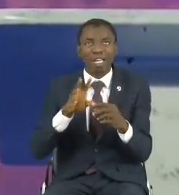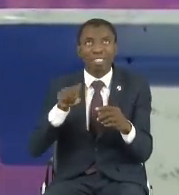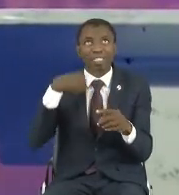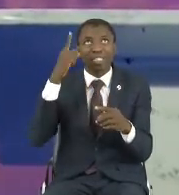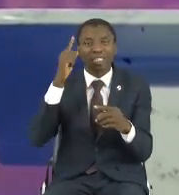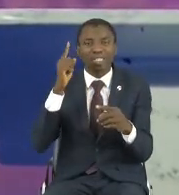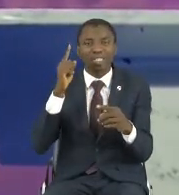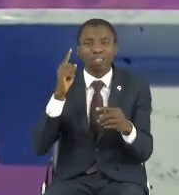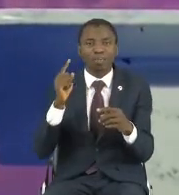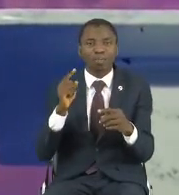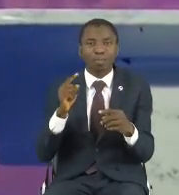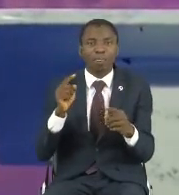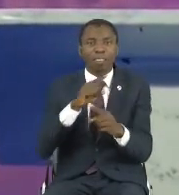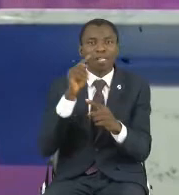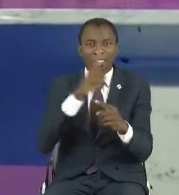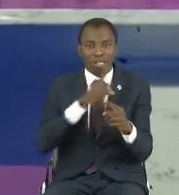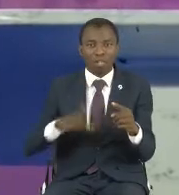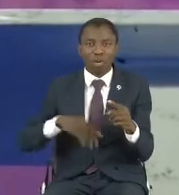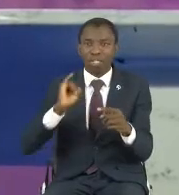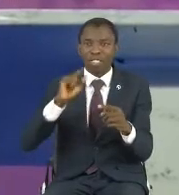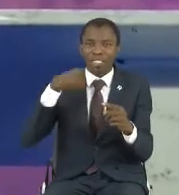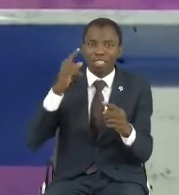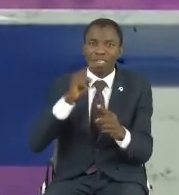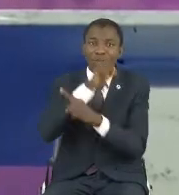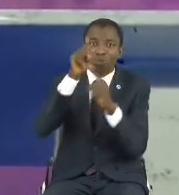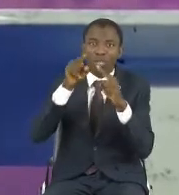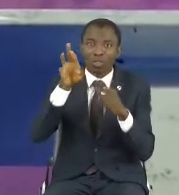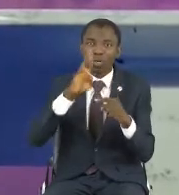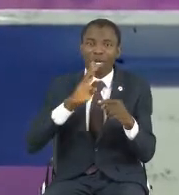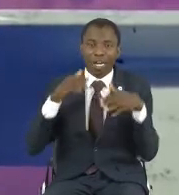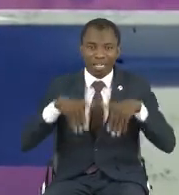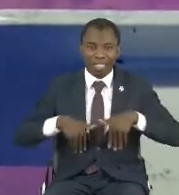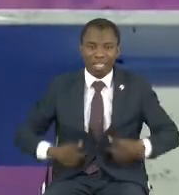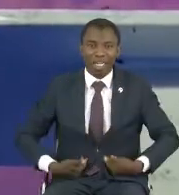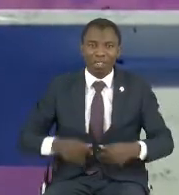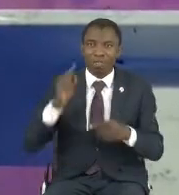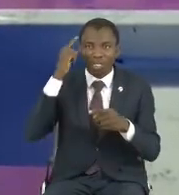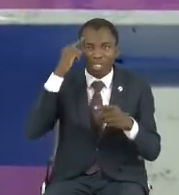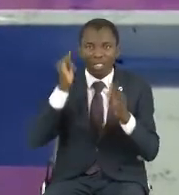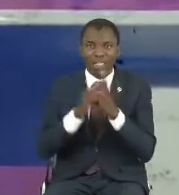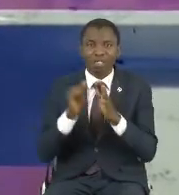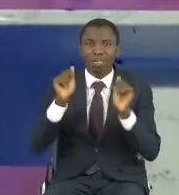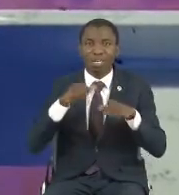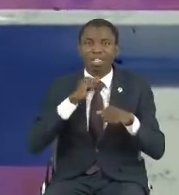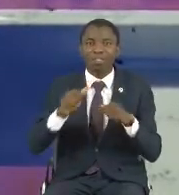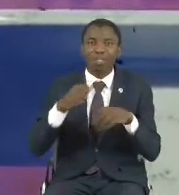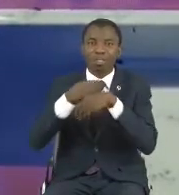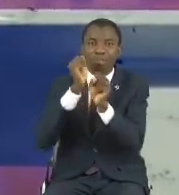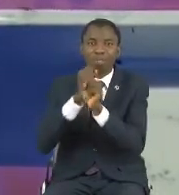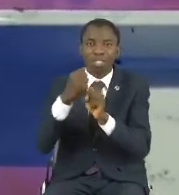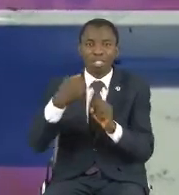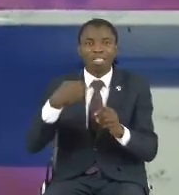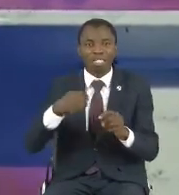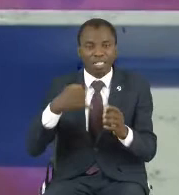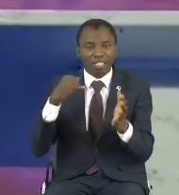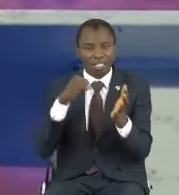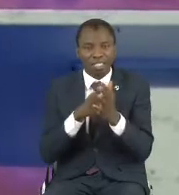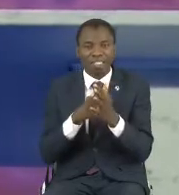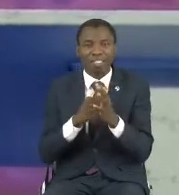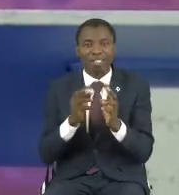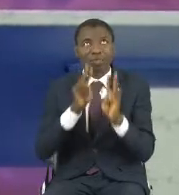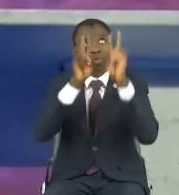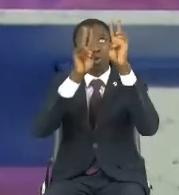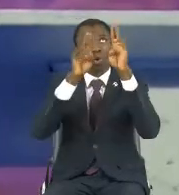when you are tired, when you know you cannot make it, look up, we are here. And you'll be delivered